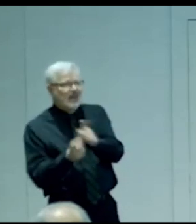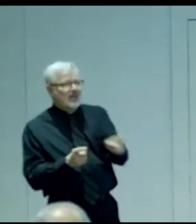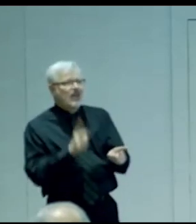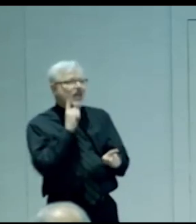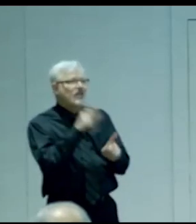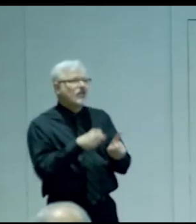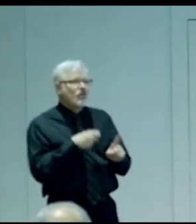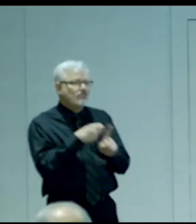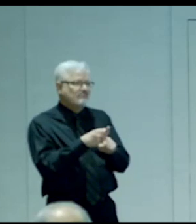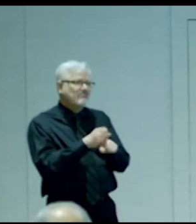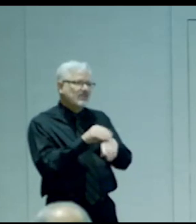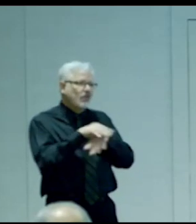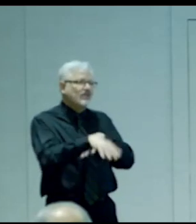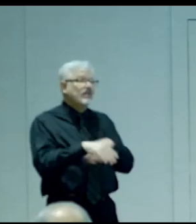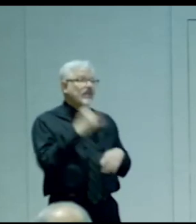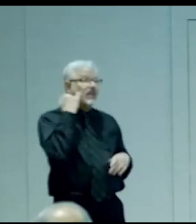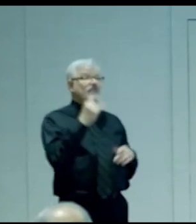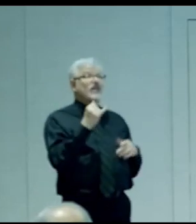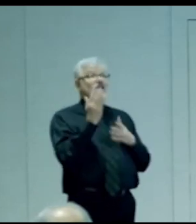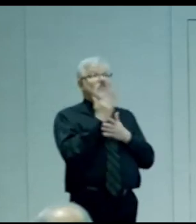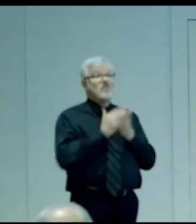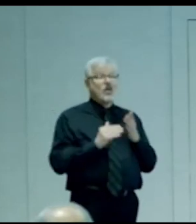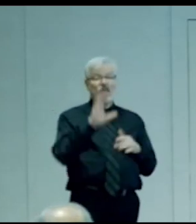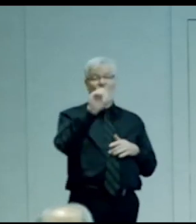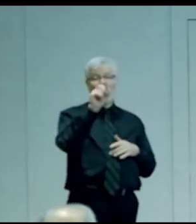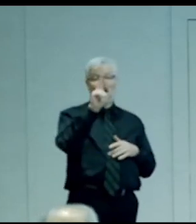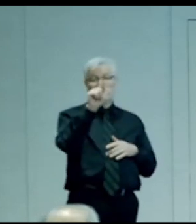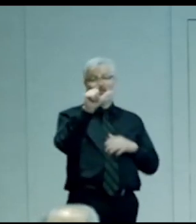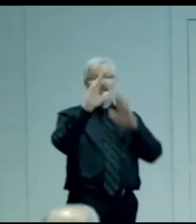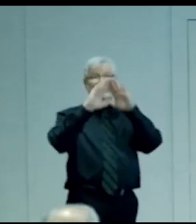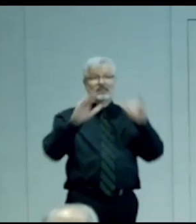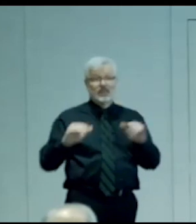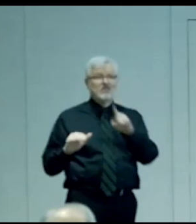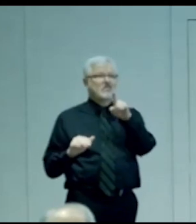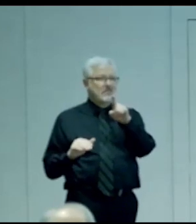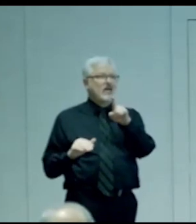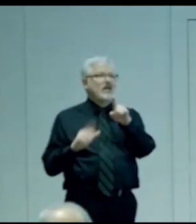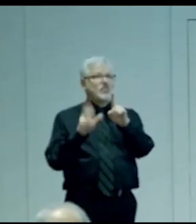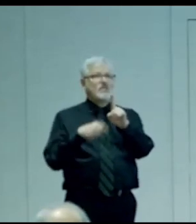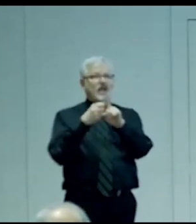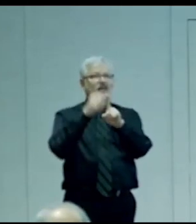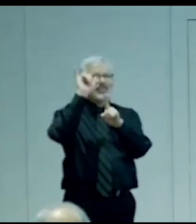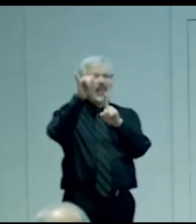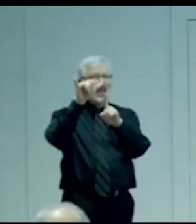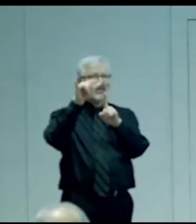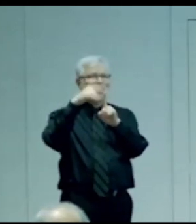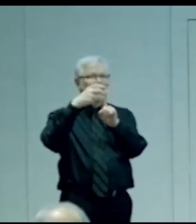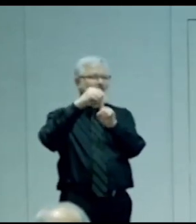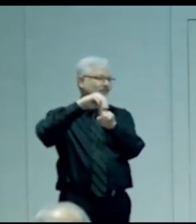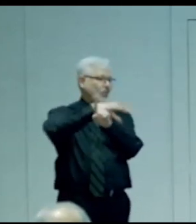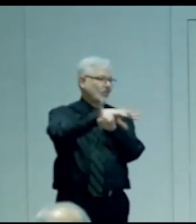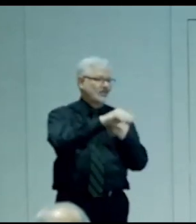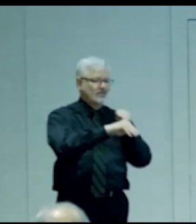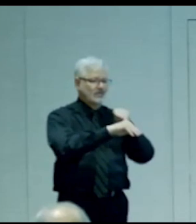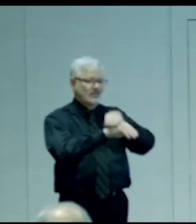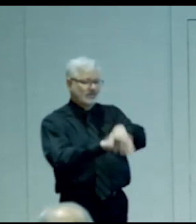modeling, if you impact parts of a causal system, it carries that impact through in other ways